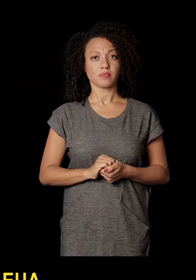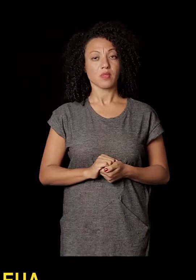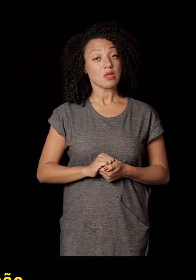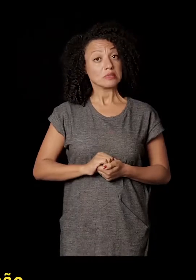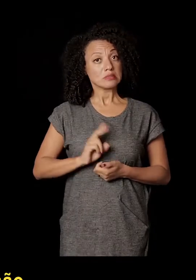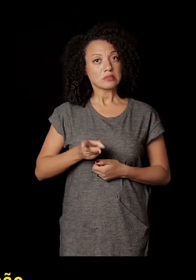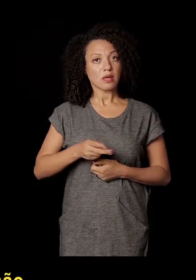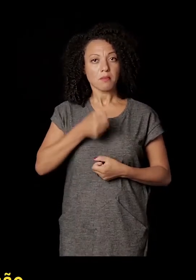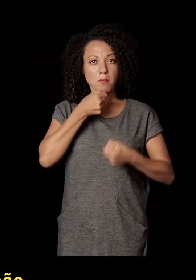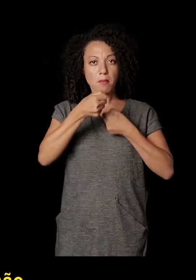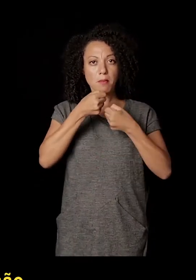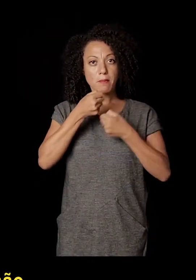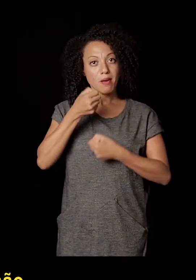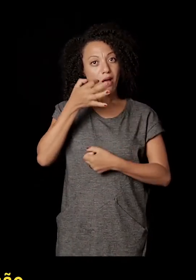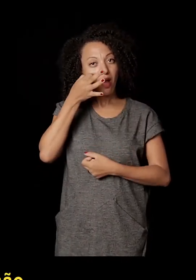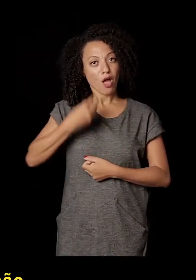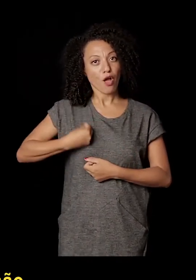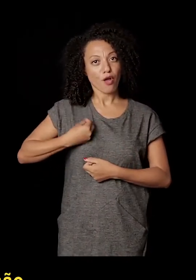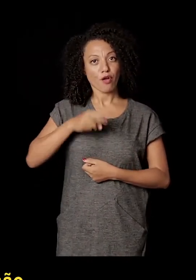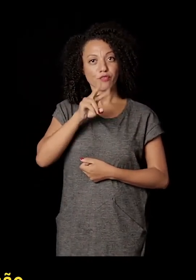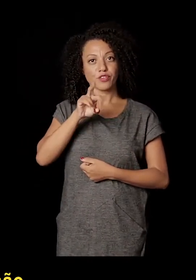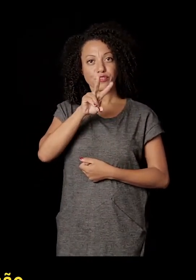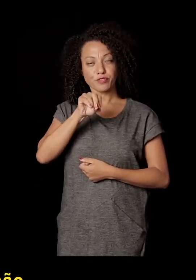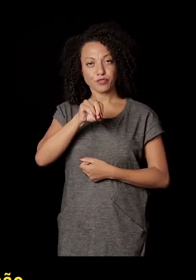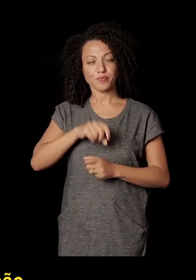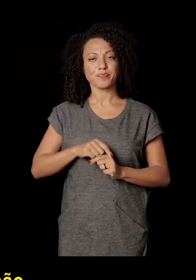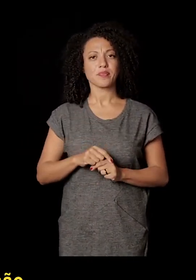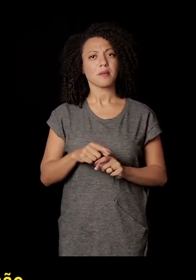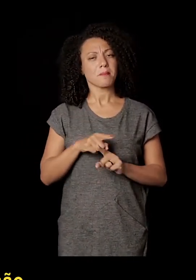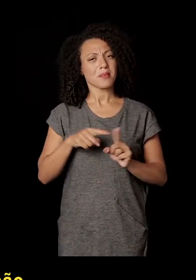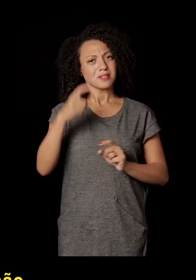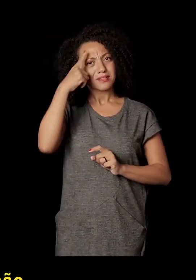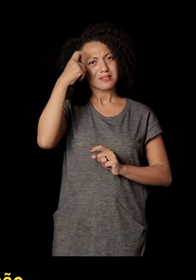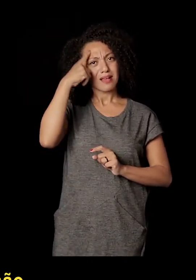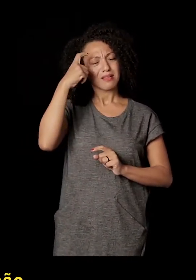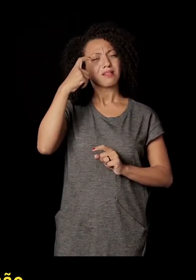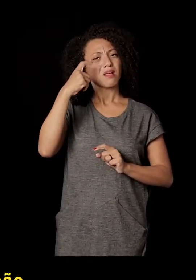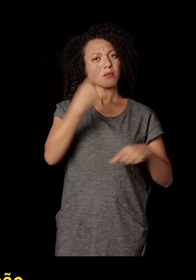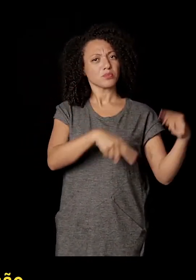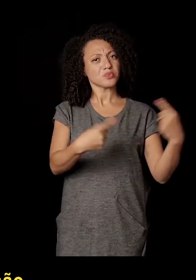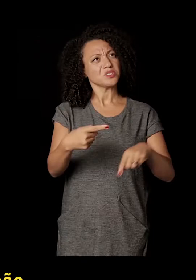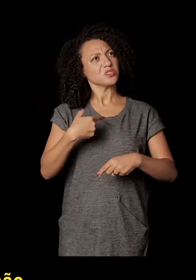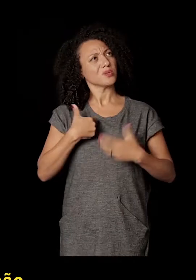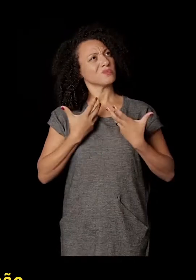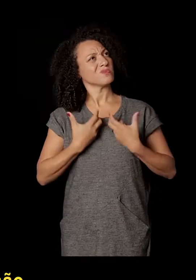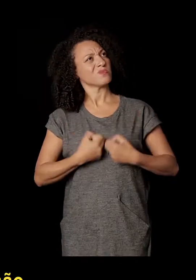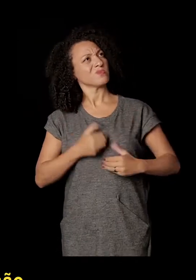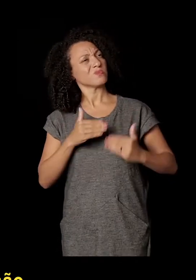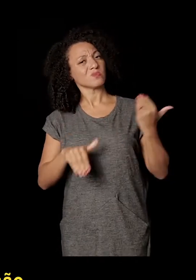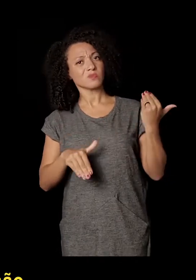Laboratory. And then, having been very disillusioned by the political